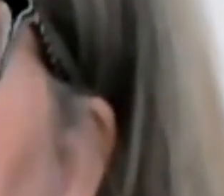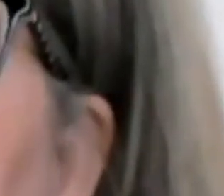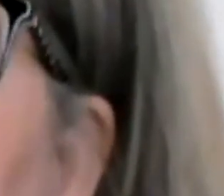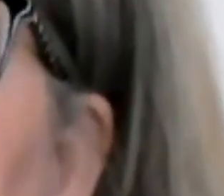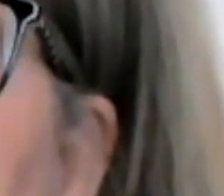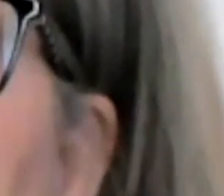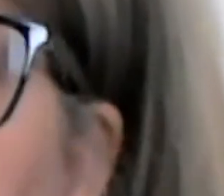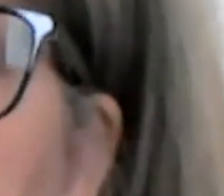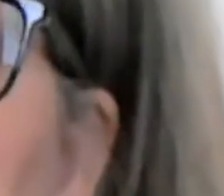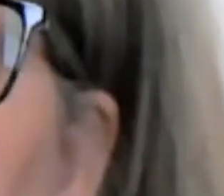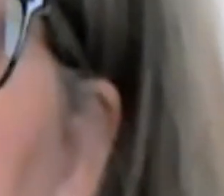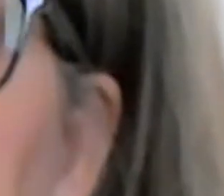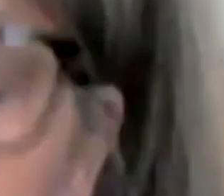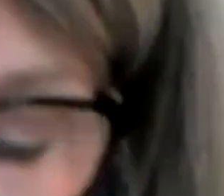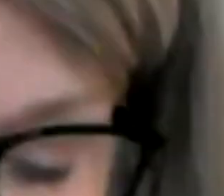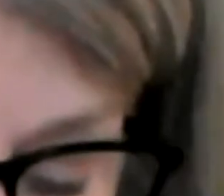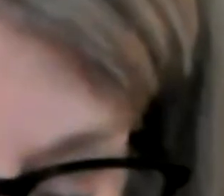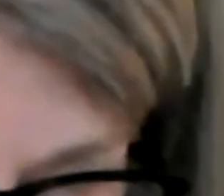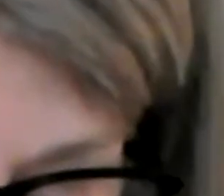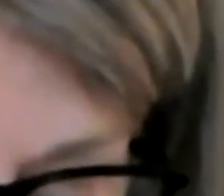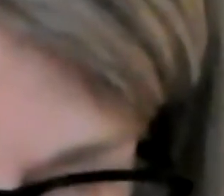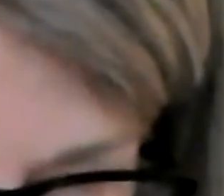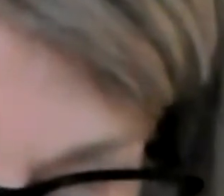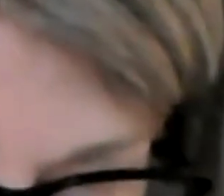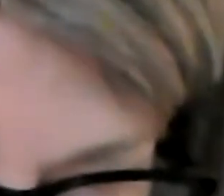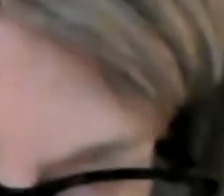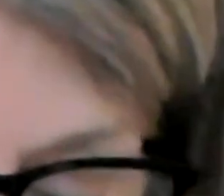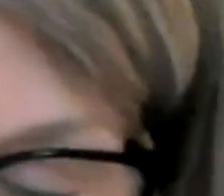started, right? We can do what's in front of us and get started there.